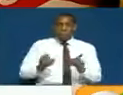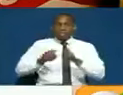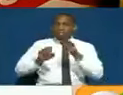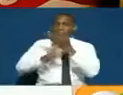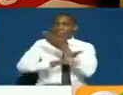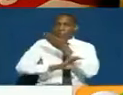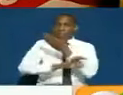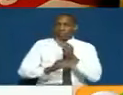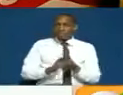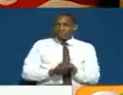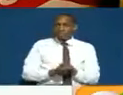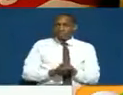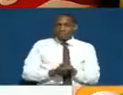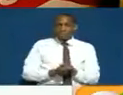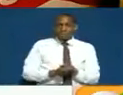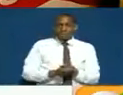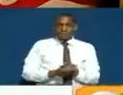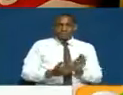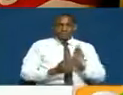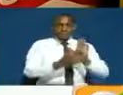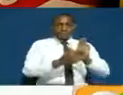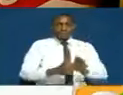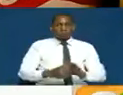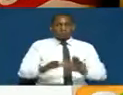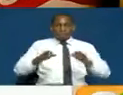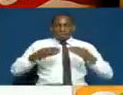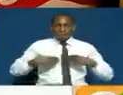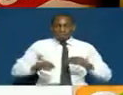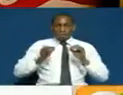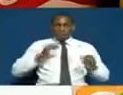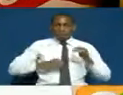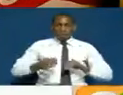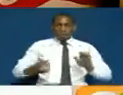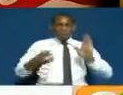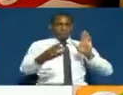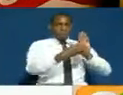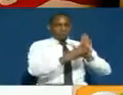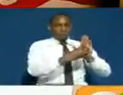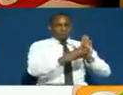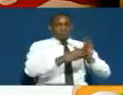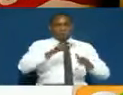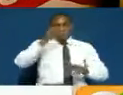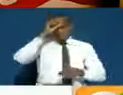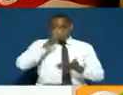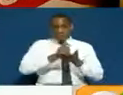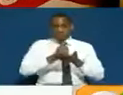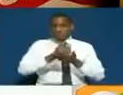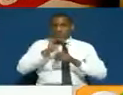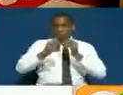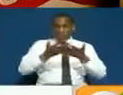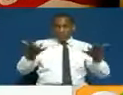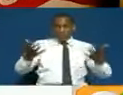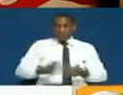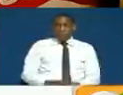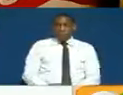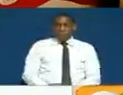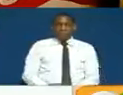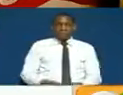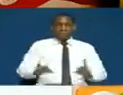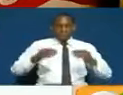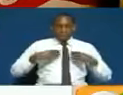country where the sign zero tolerance to corruption is plastered rather prominently at nearly all government offices.